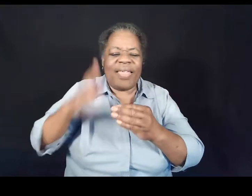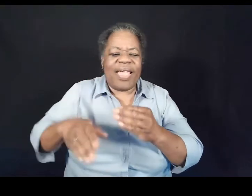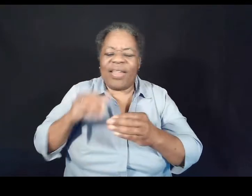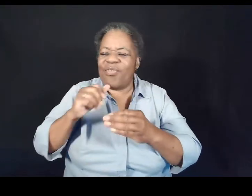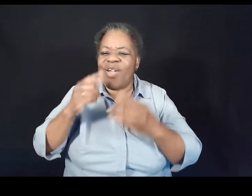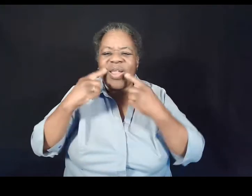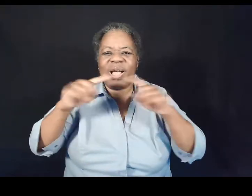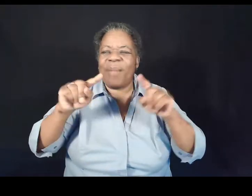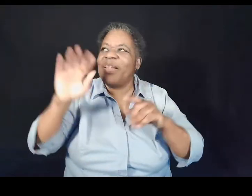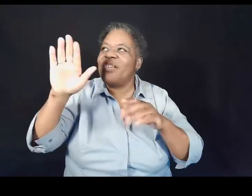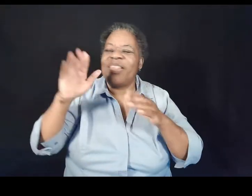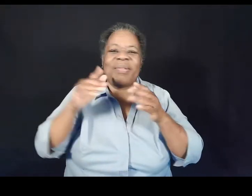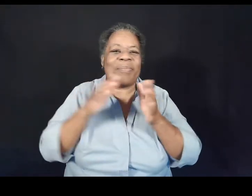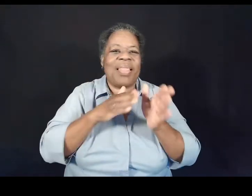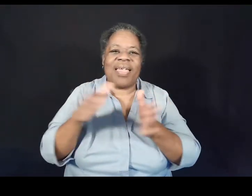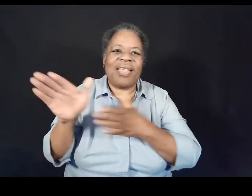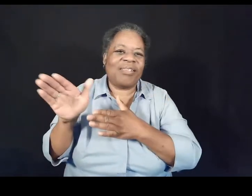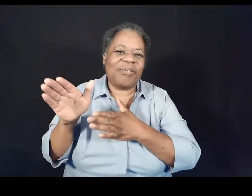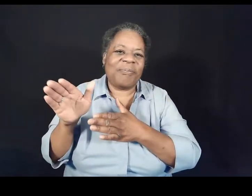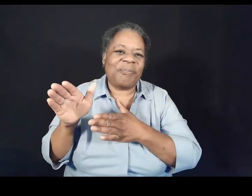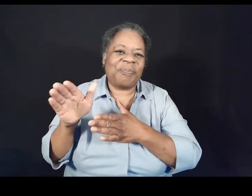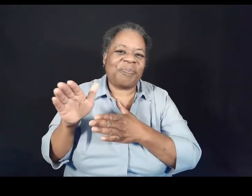God.